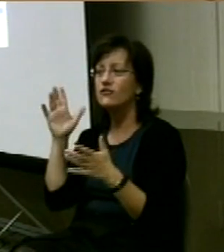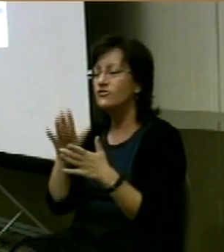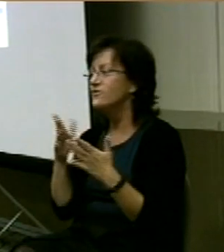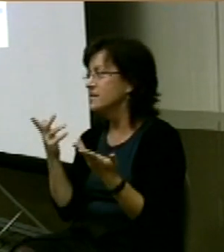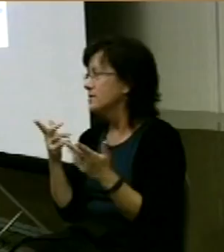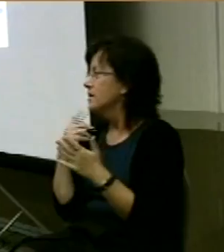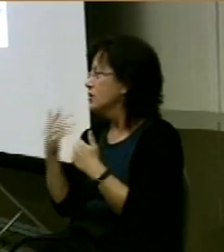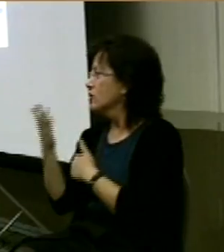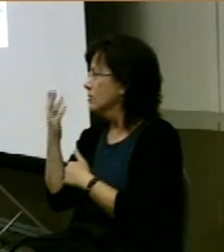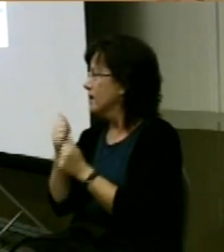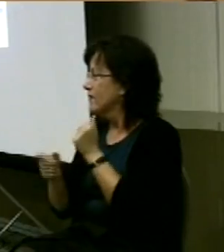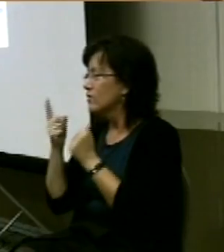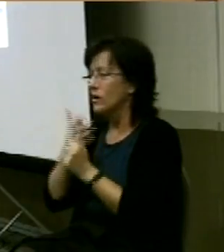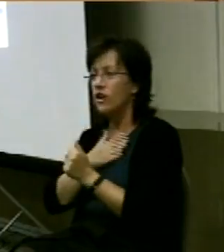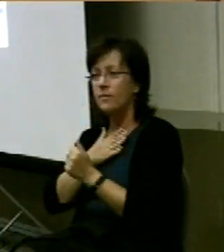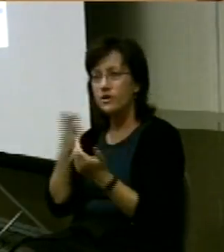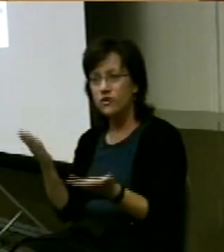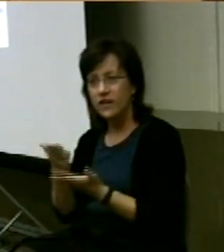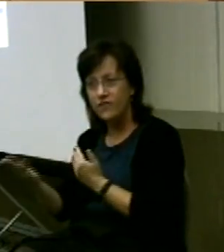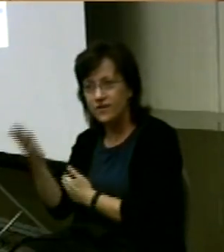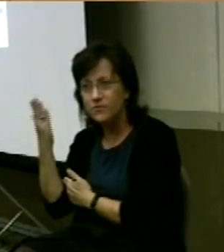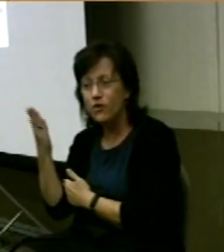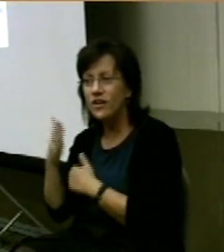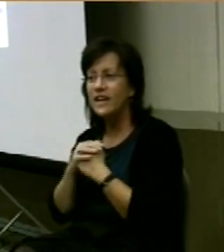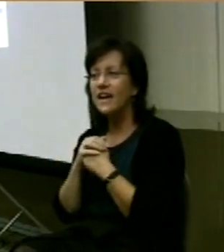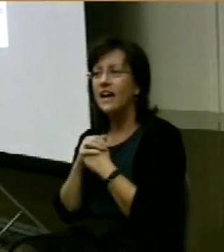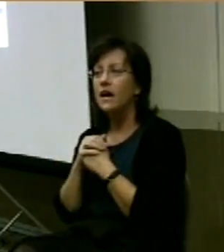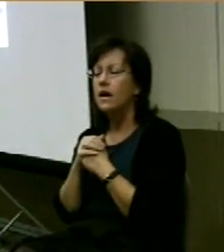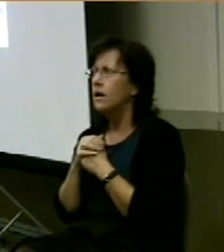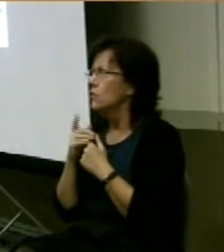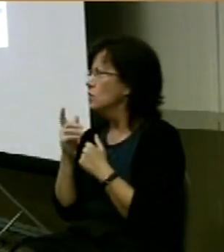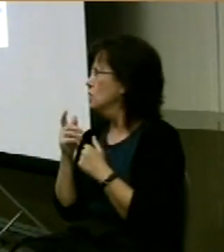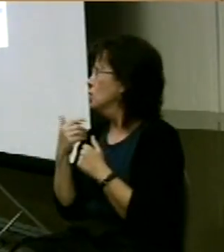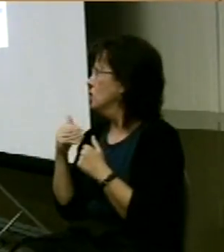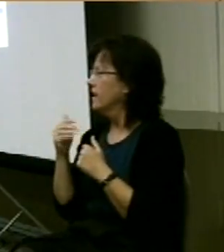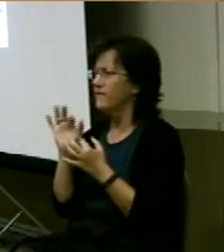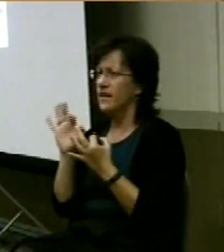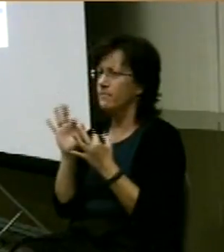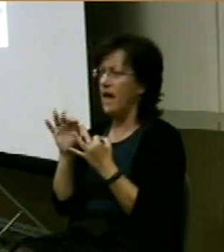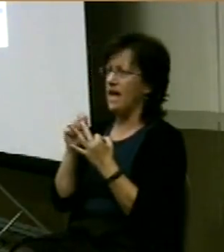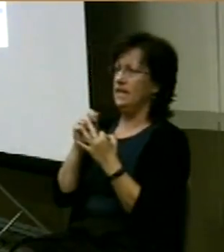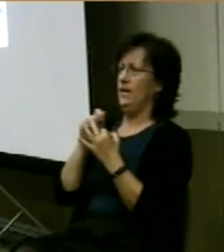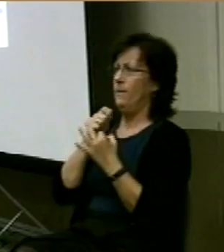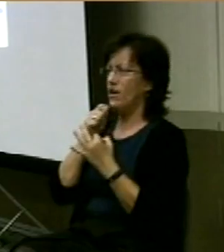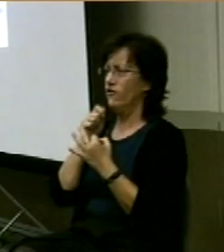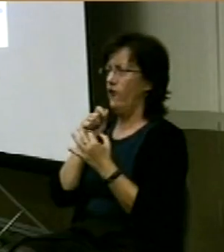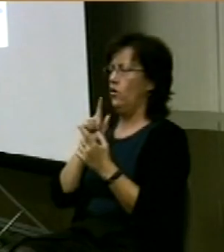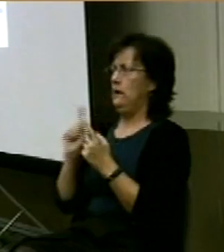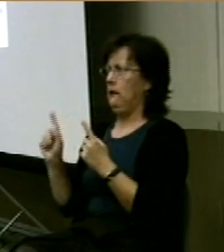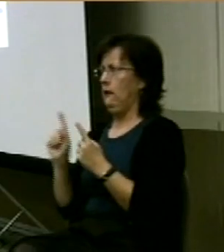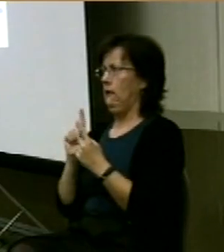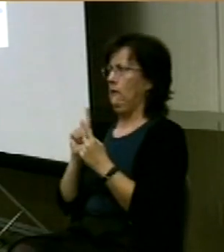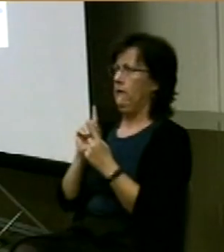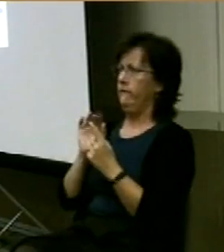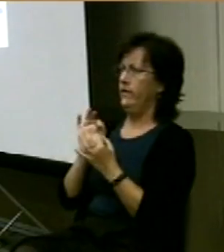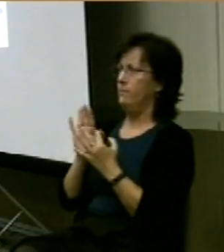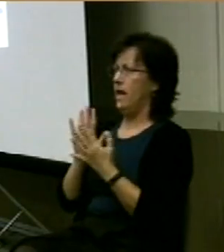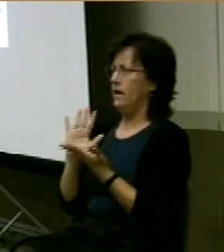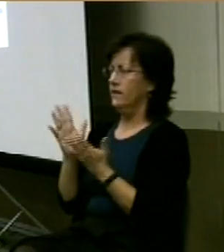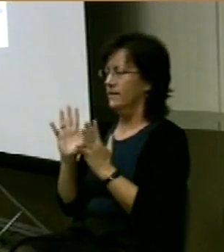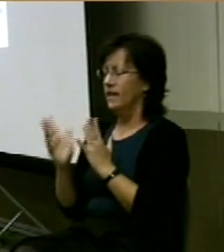Good morning, everybody. We're glad to have you here this morning. I'm not used to that either. This morning we're going to go through the